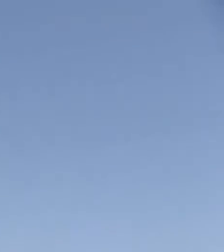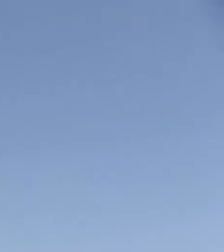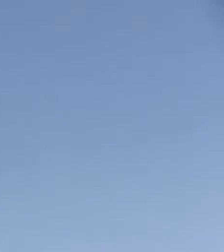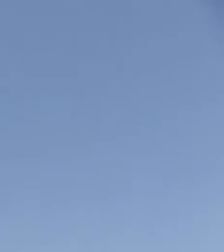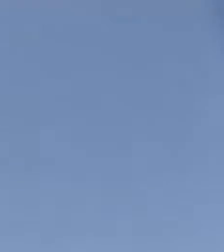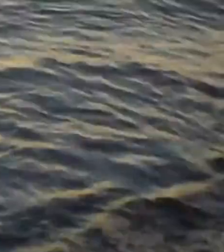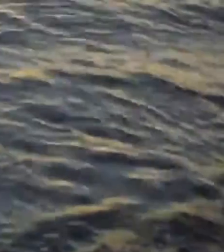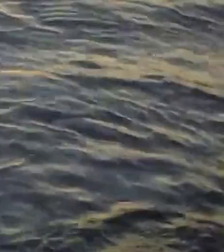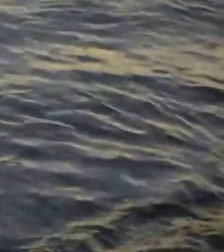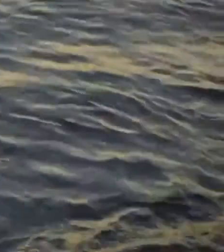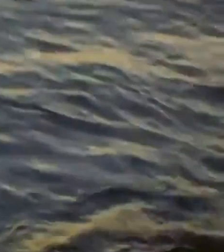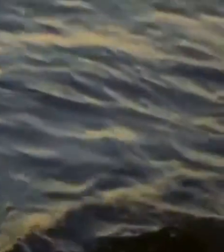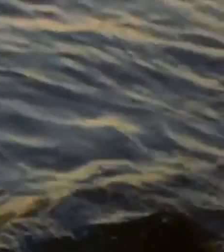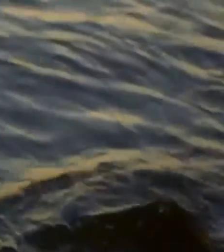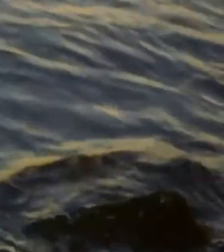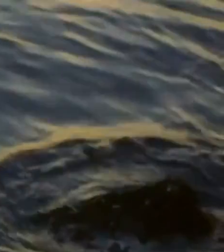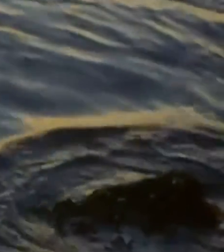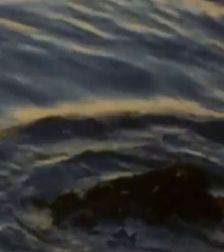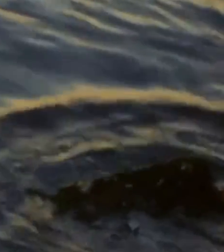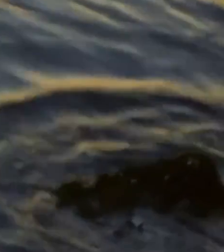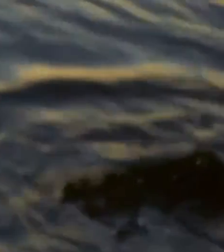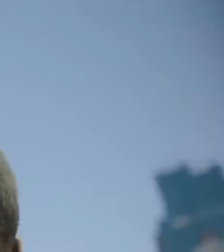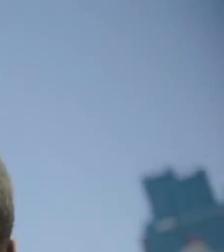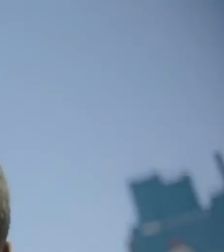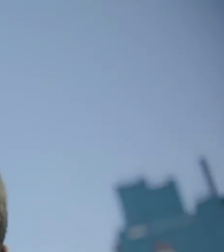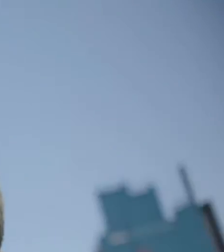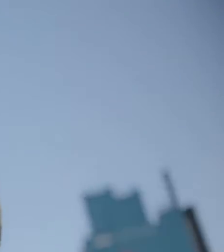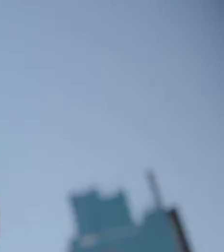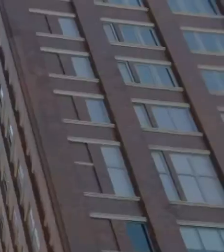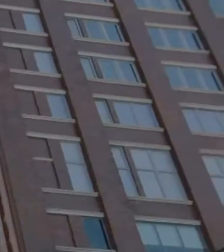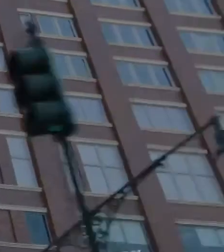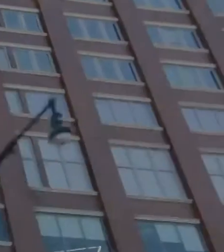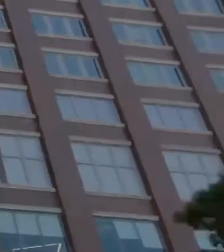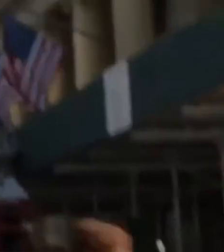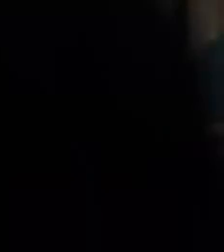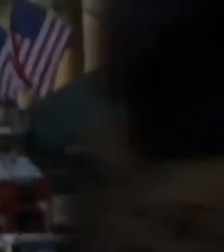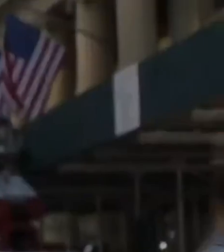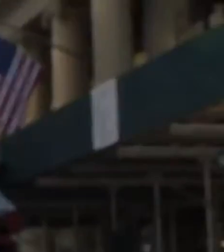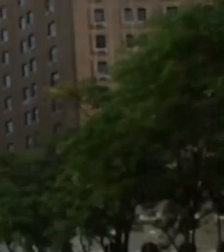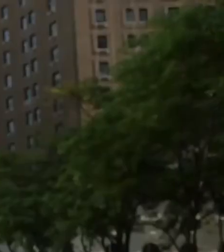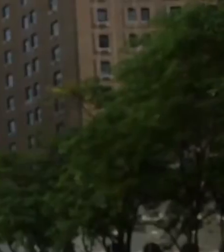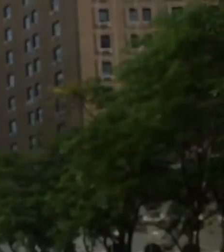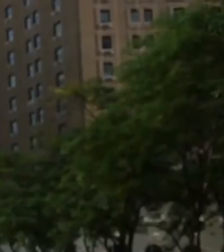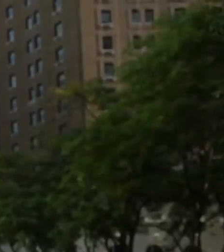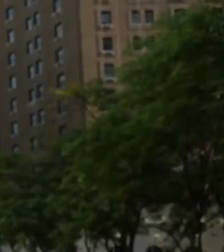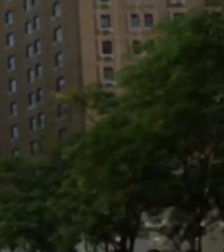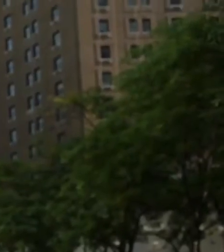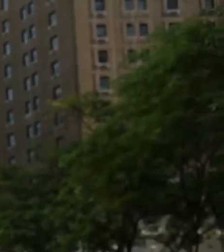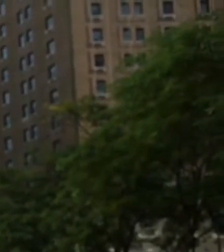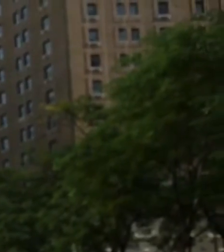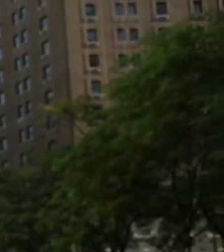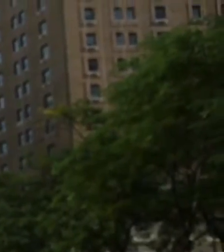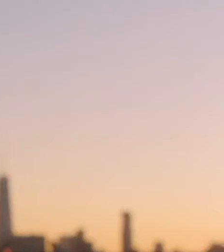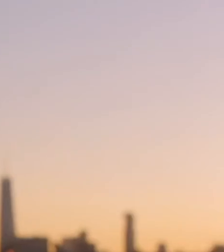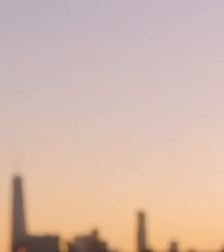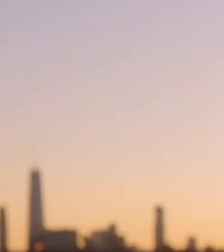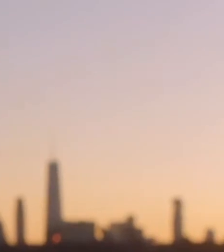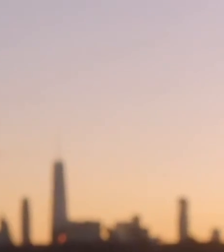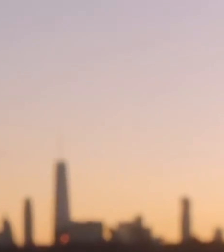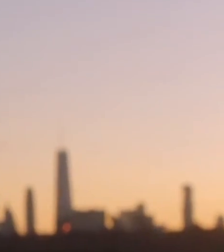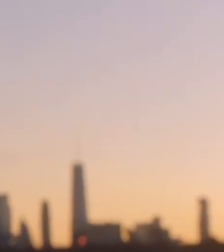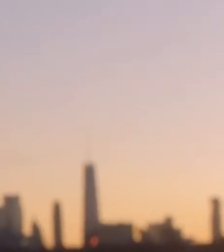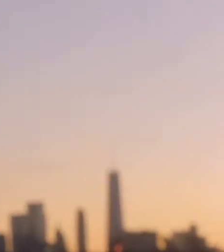title, a basketball player, you're a human being. Before being an immigrant in any country, you're a human being. You're human